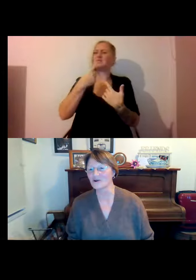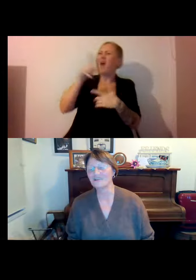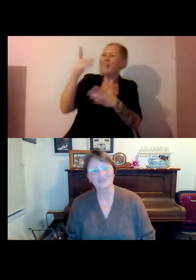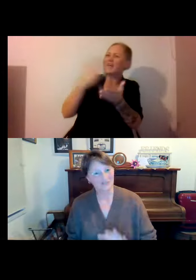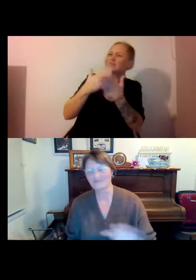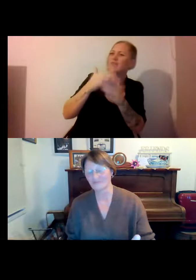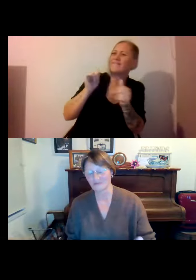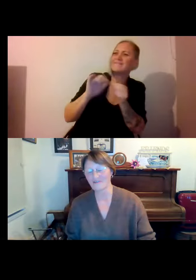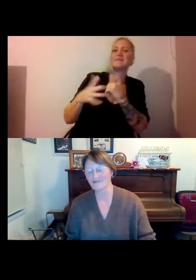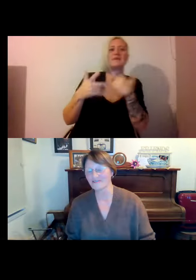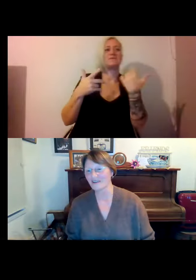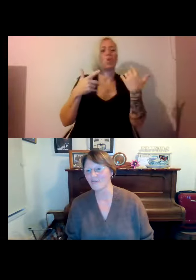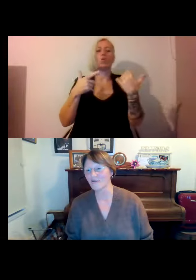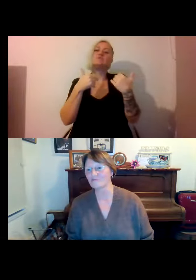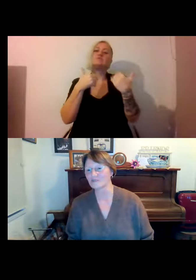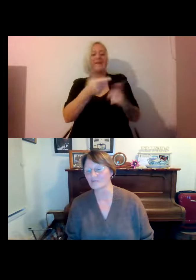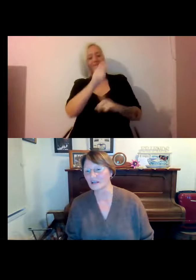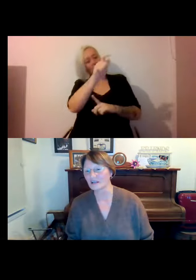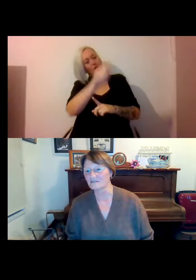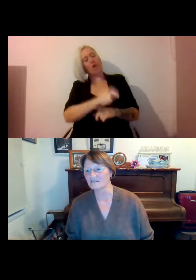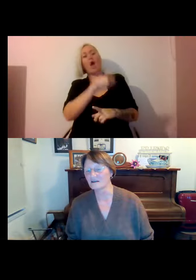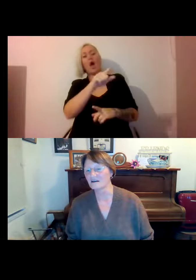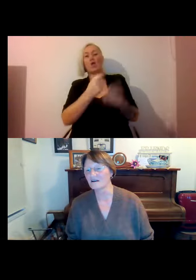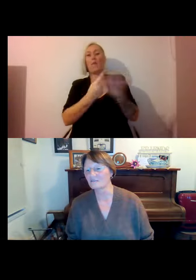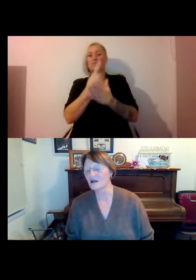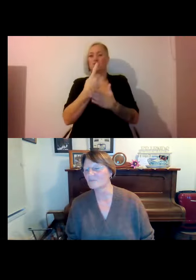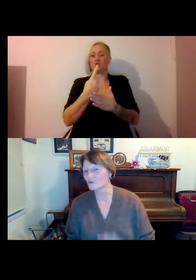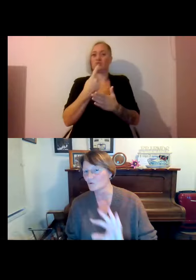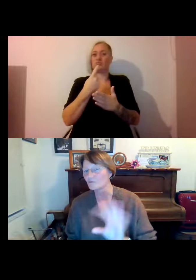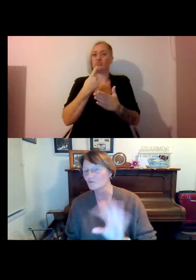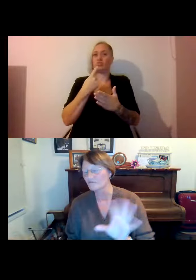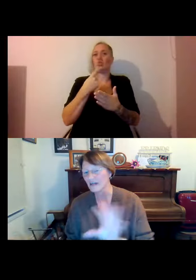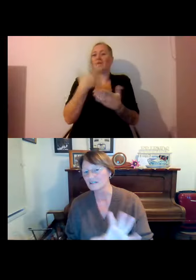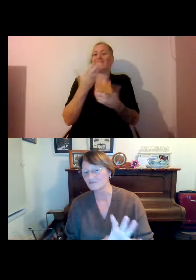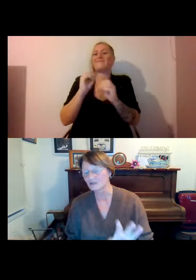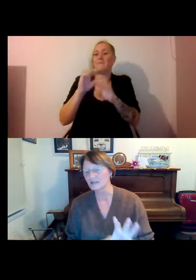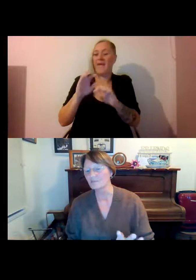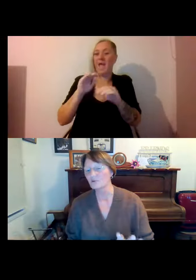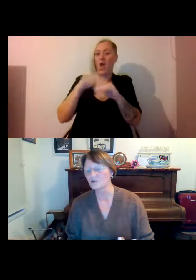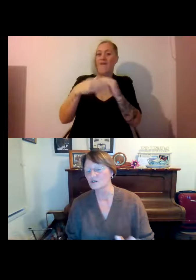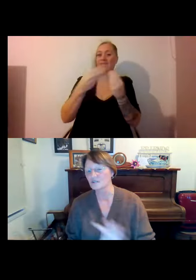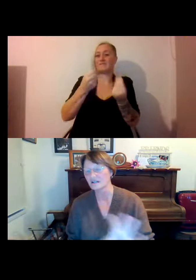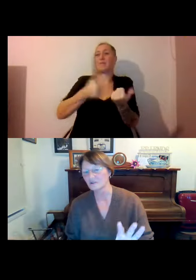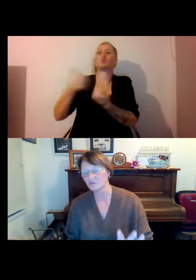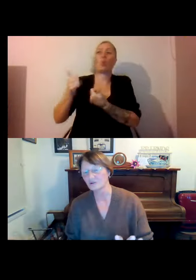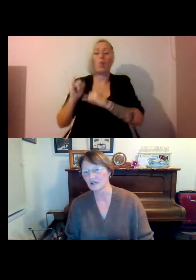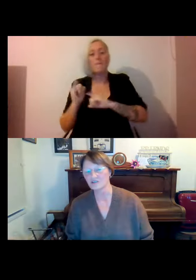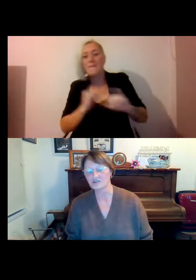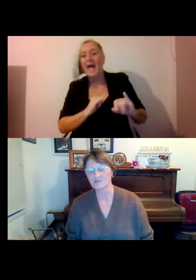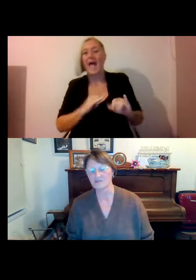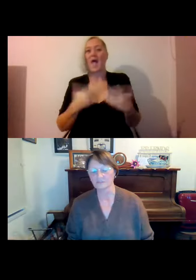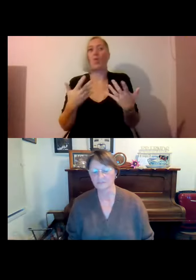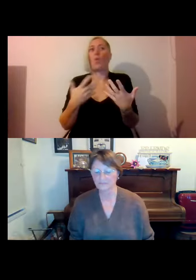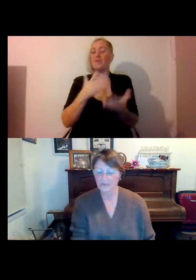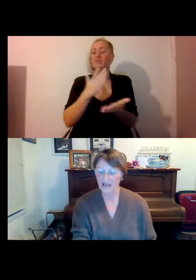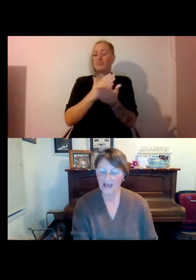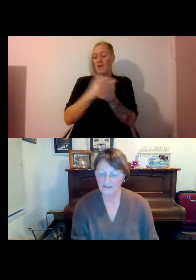or the reverse of how awful something is. But all of that is really important in any communication